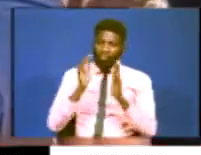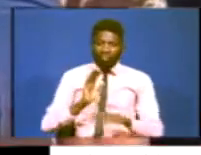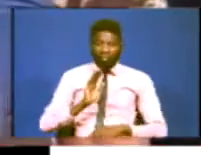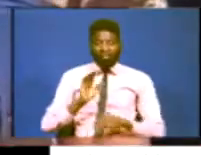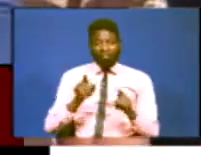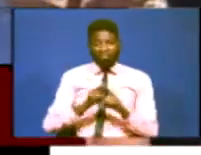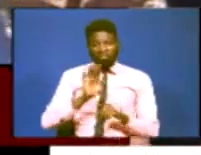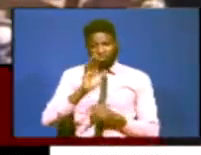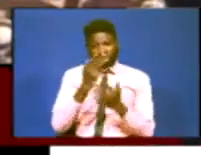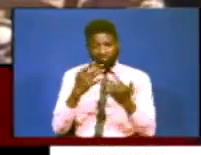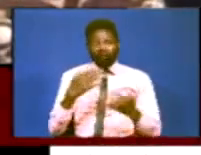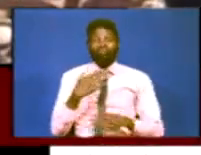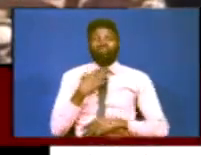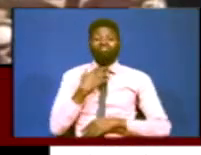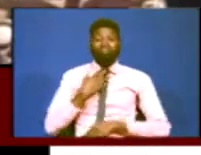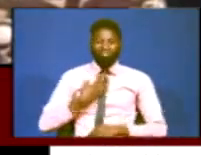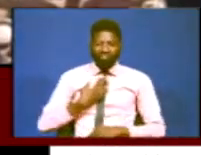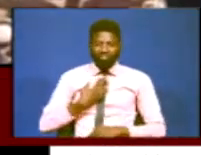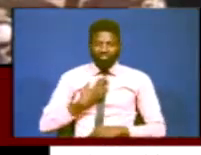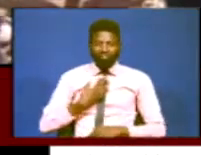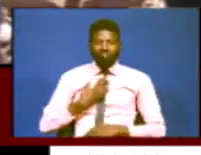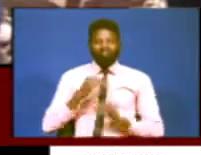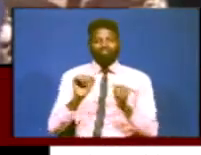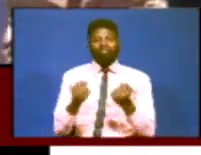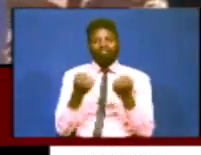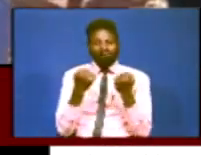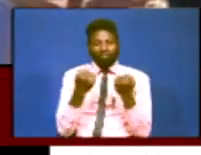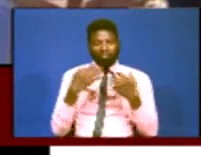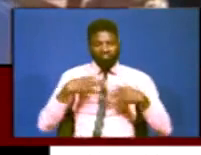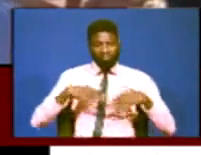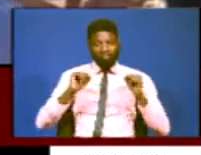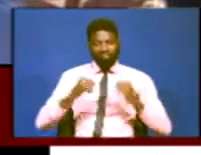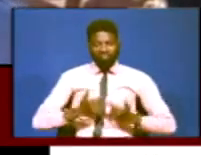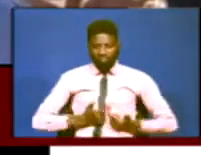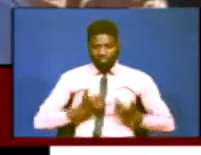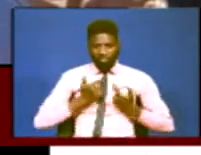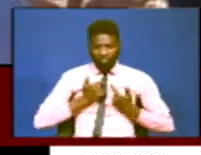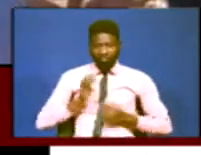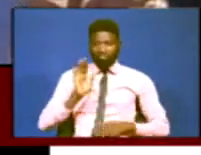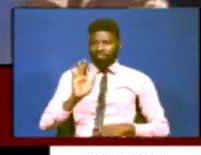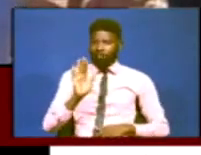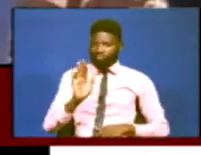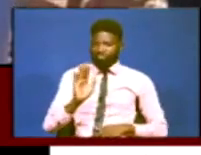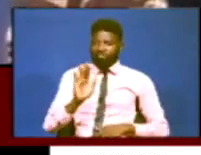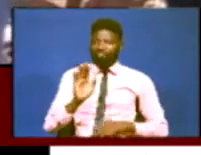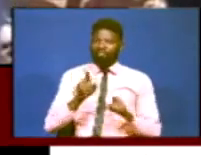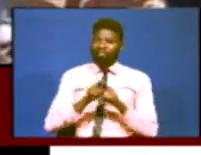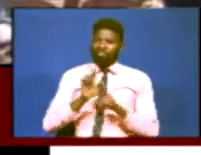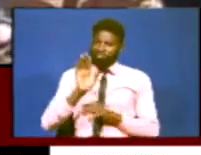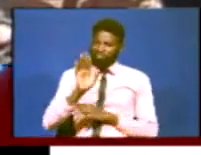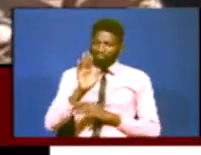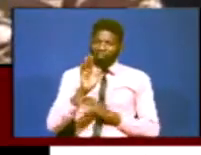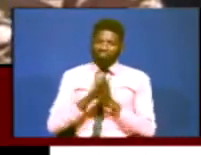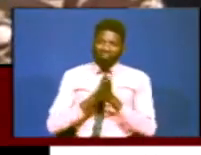people can lead their lives and pursue their aspirations within our borders in a free, open,